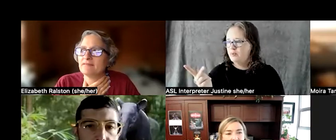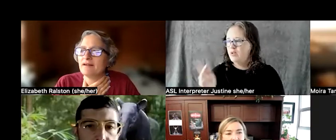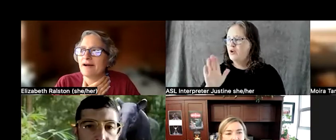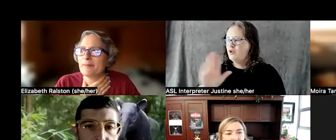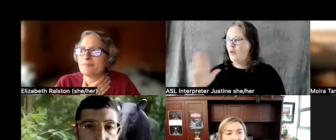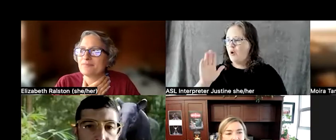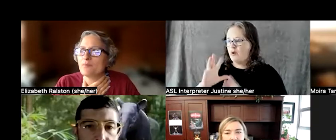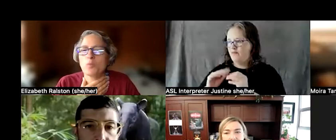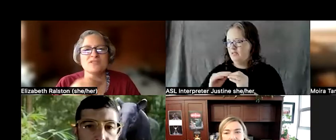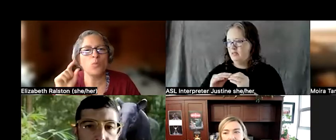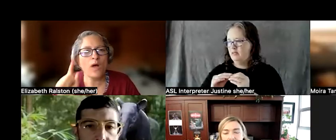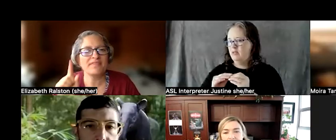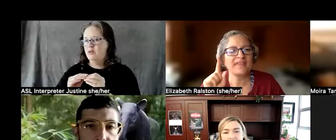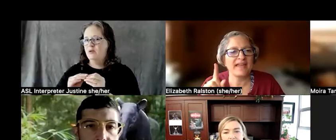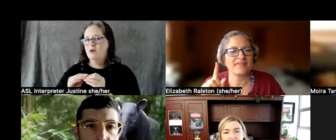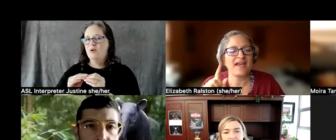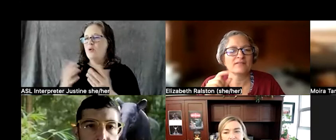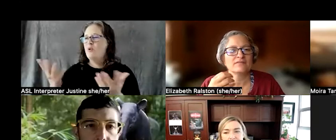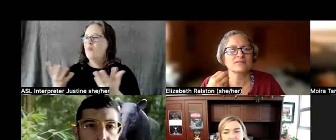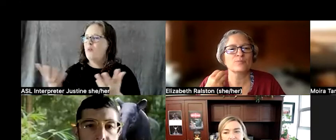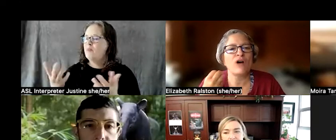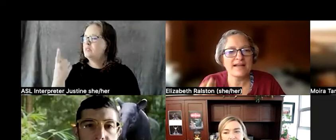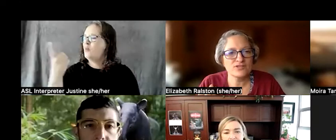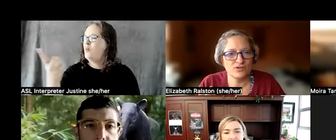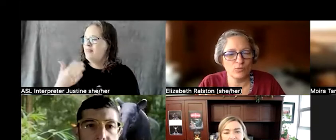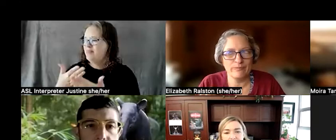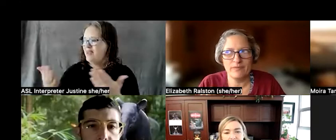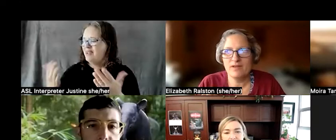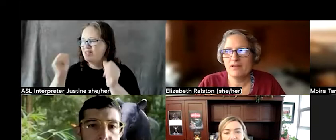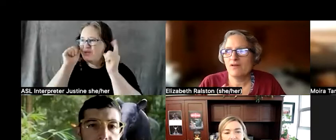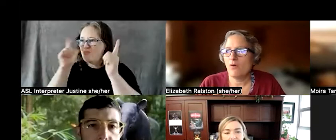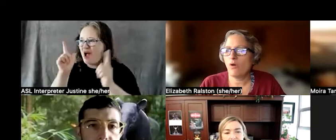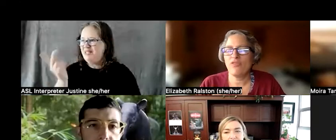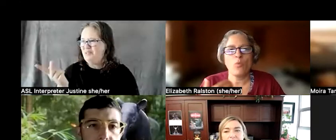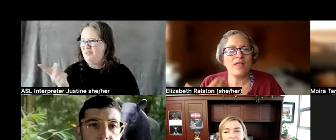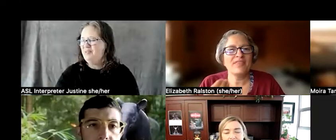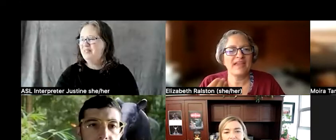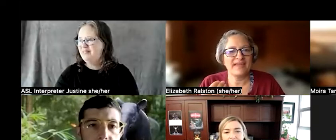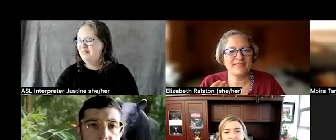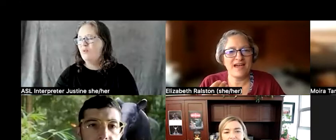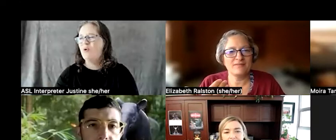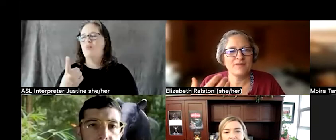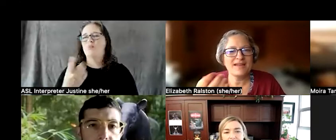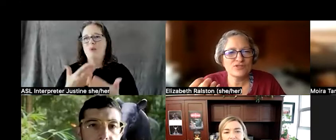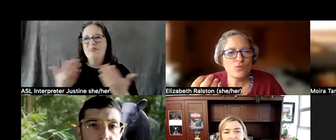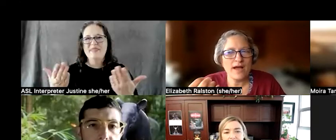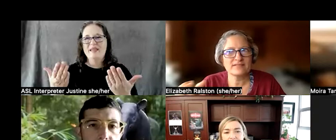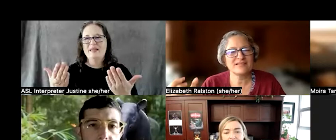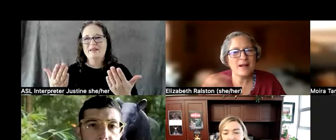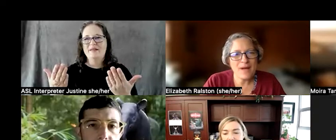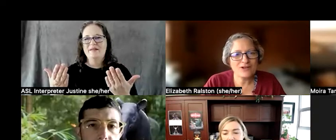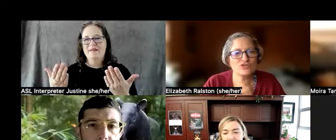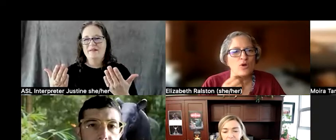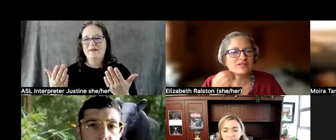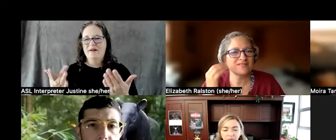that, what was the one thing that surprised you, or the one thing that makes you want to